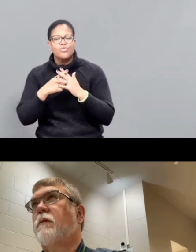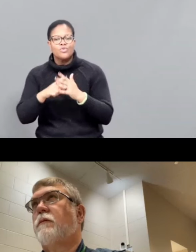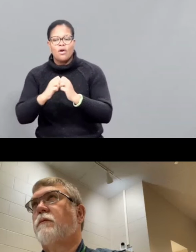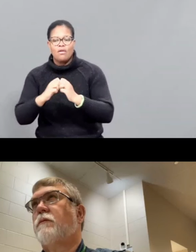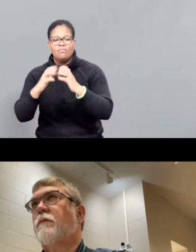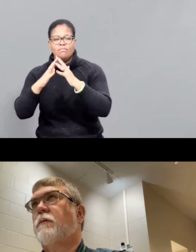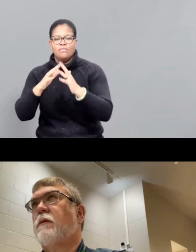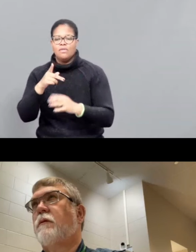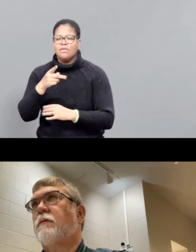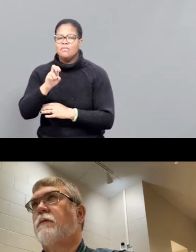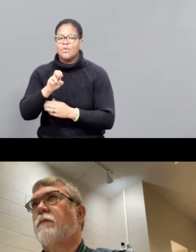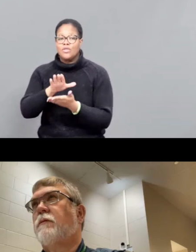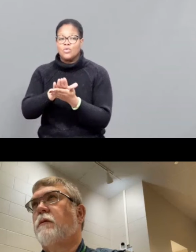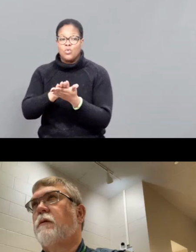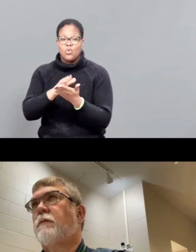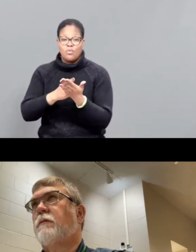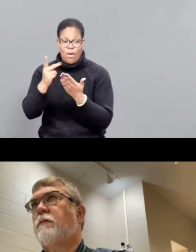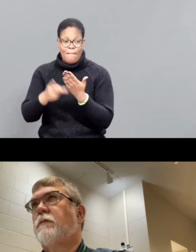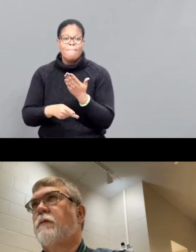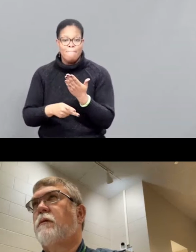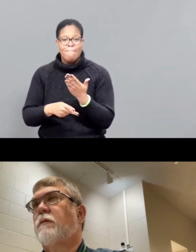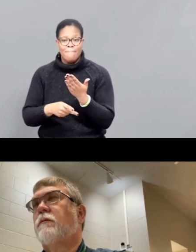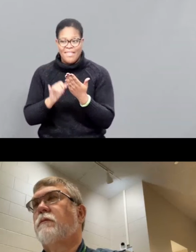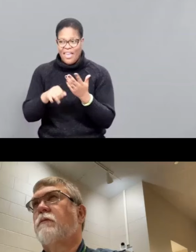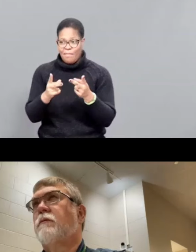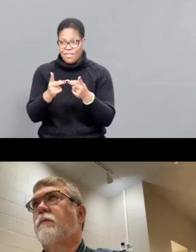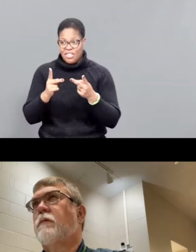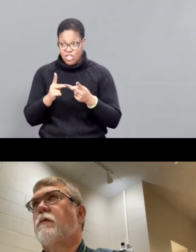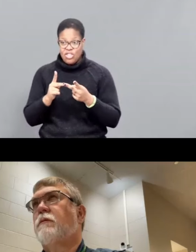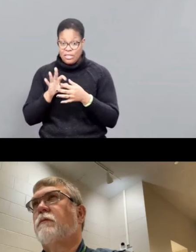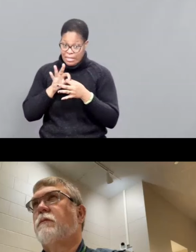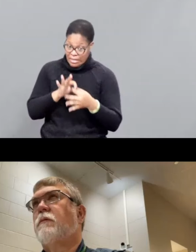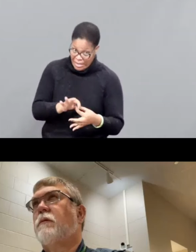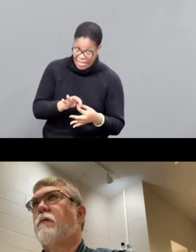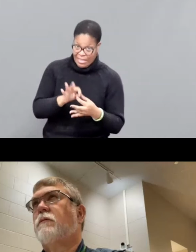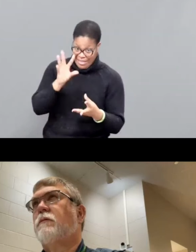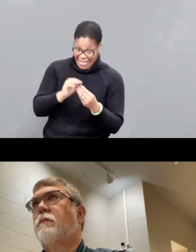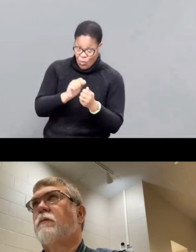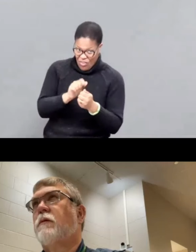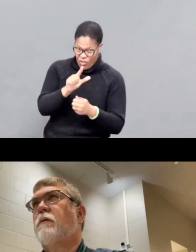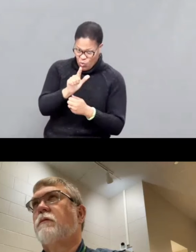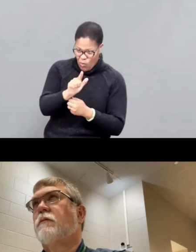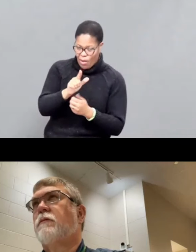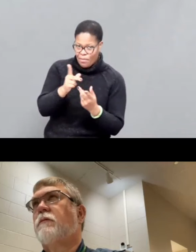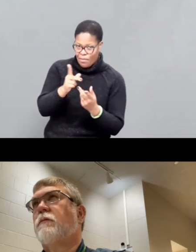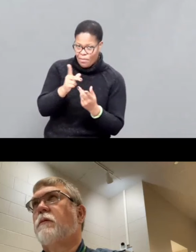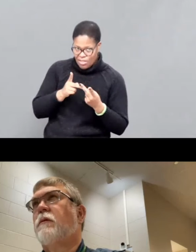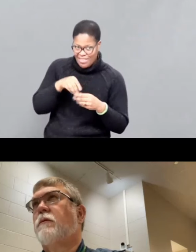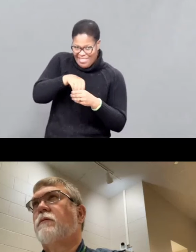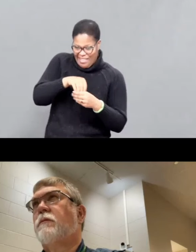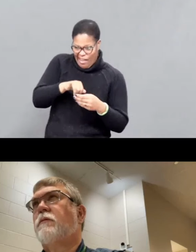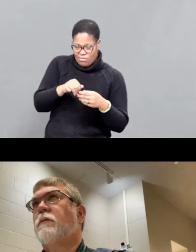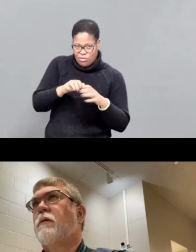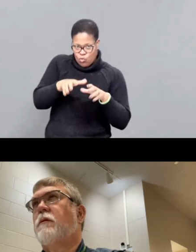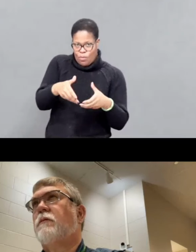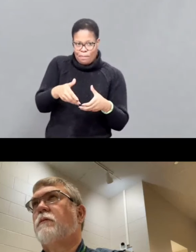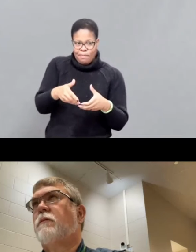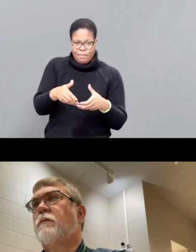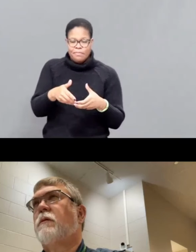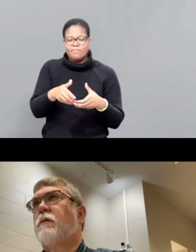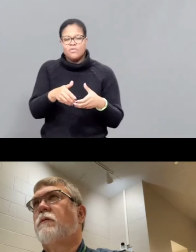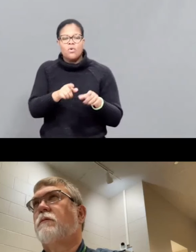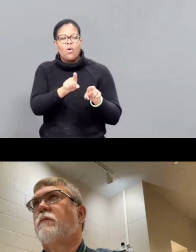program, and our preschool teaching position is tied up in those 21 positions, as well as we wanted